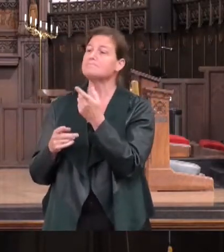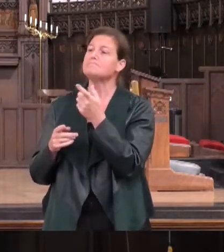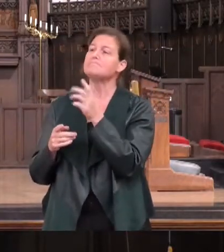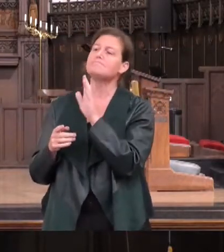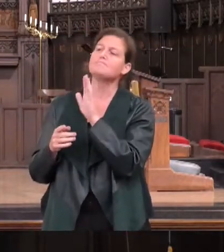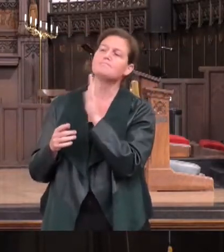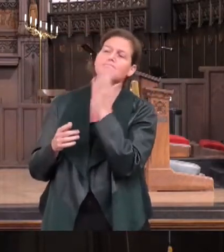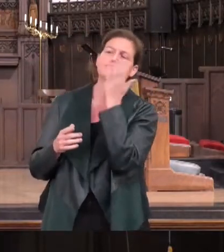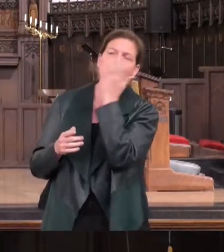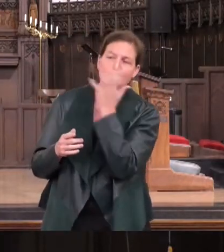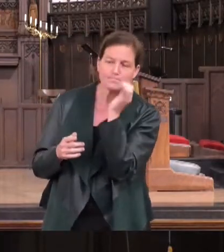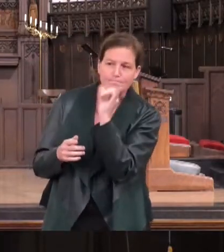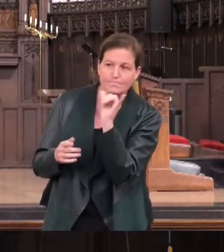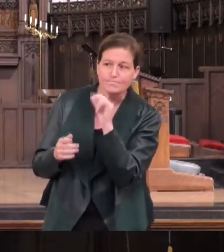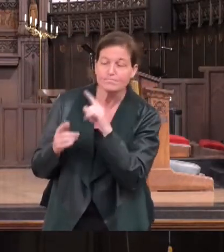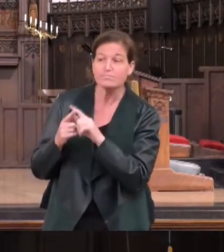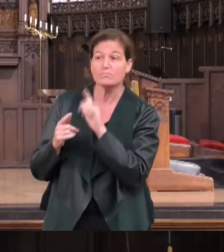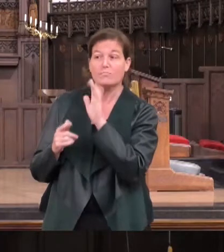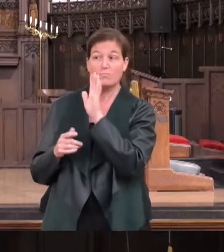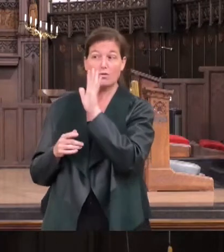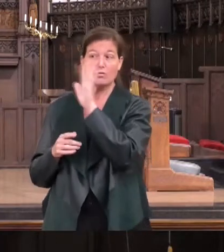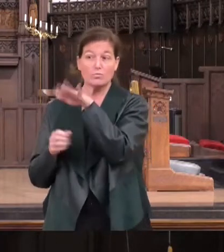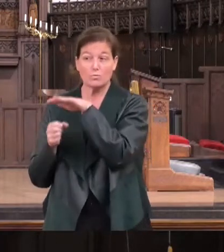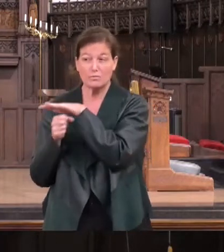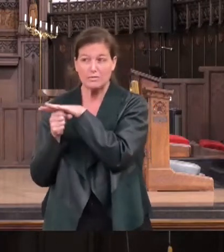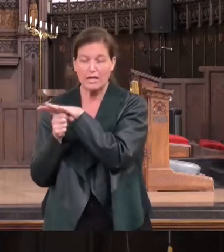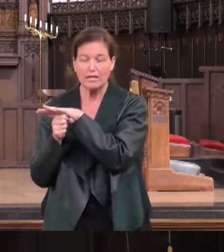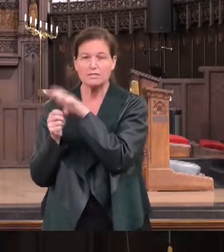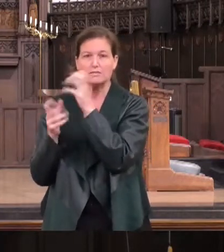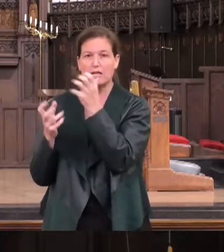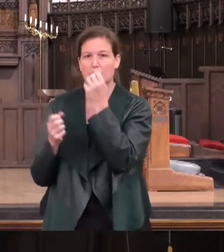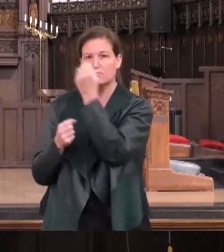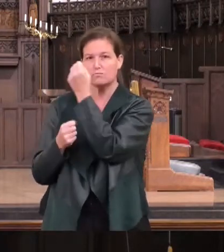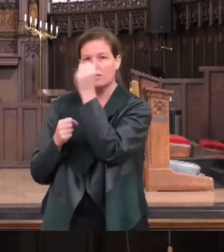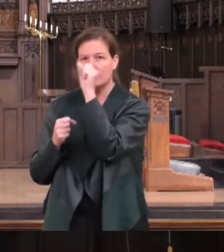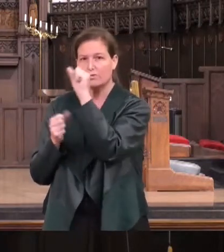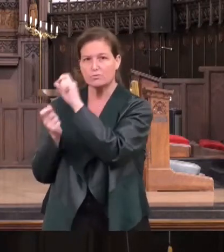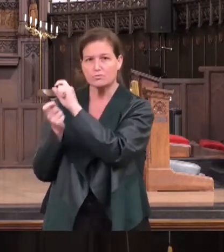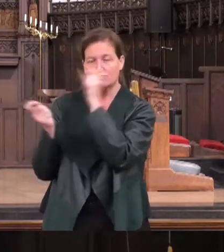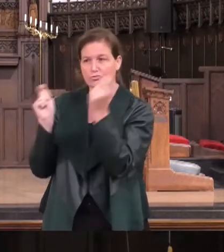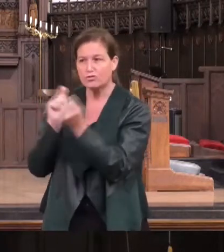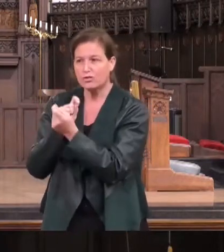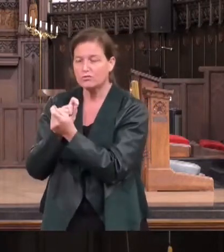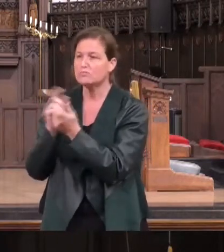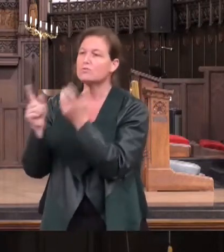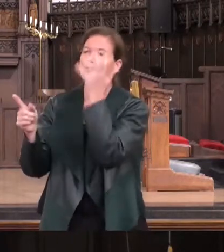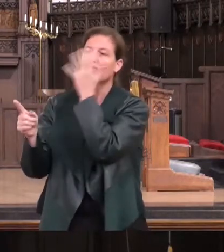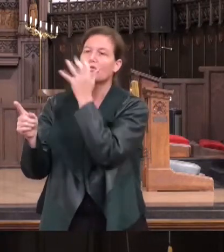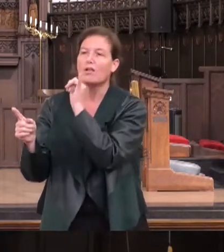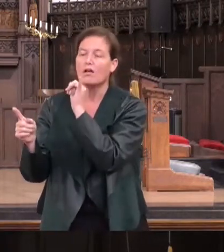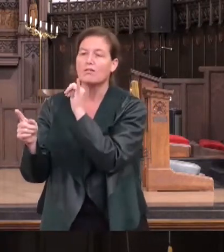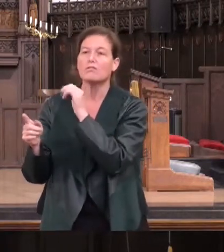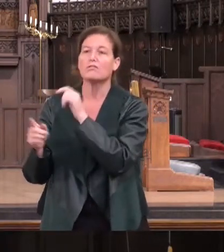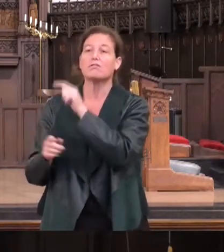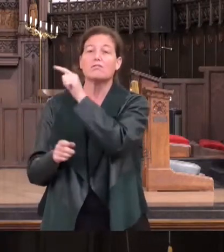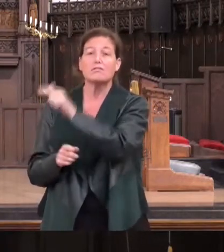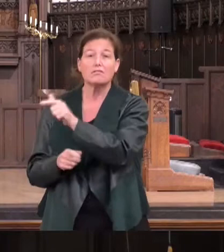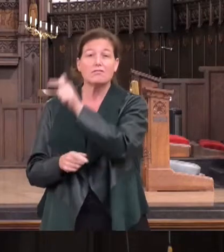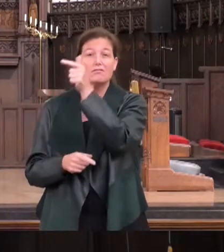would it look like if there were a revolution in your diocese? And he'd name the diocese. He did this